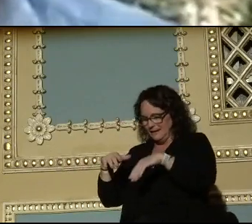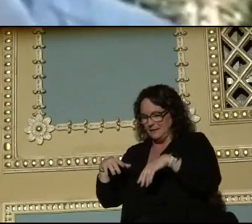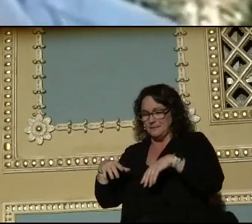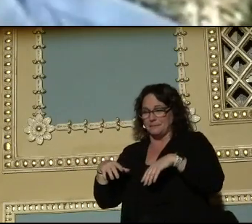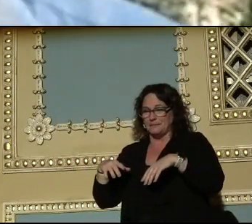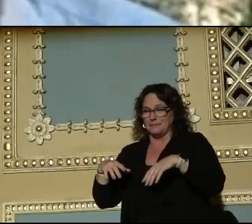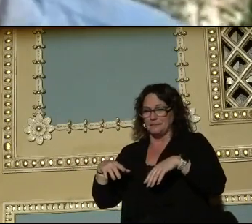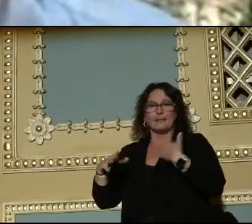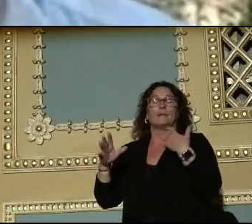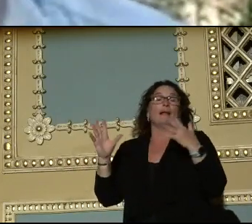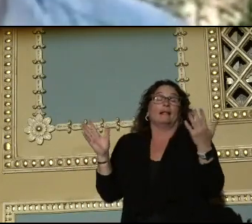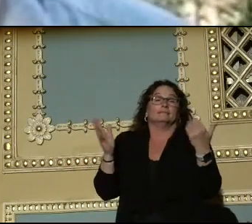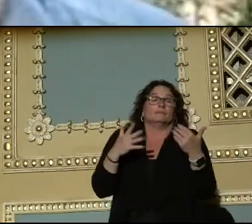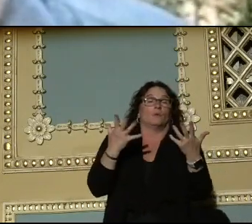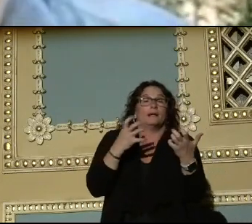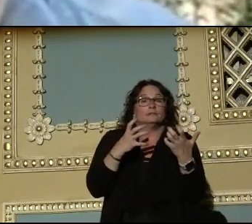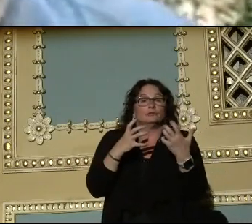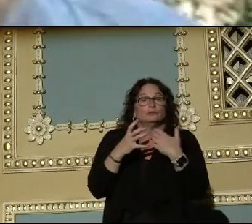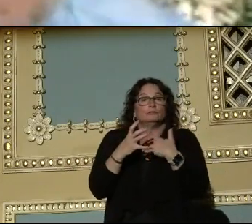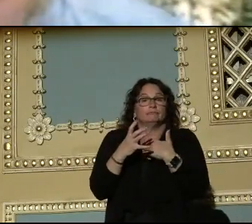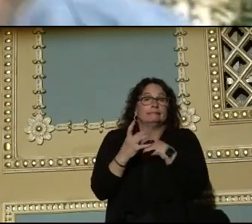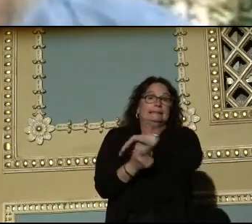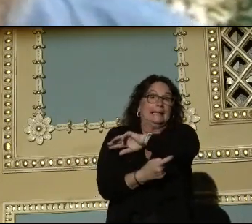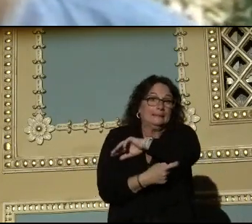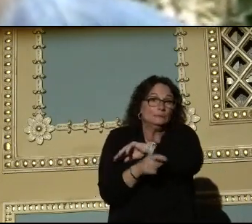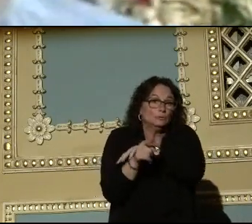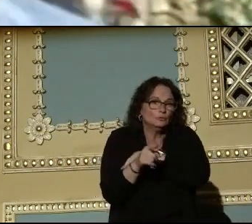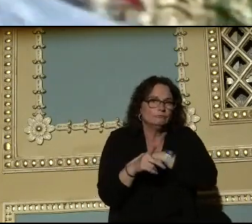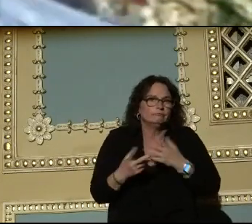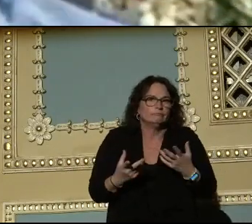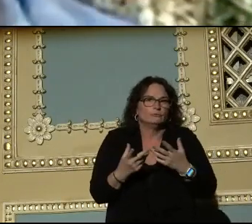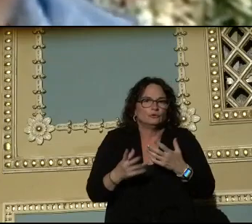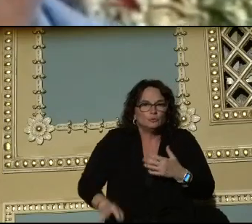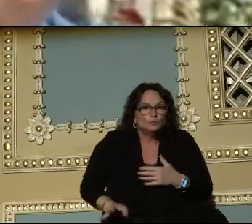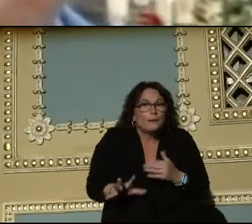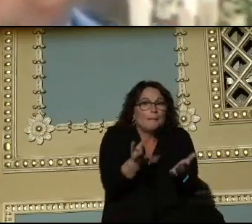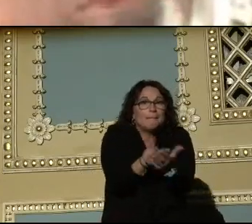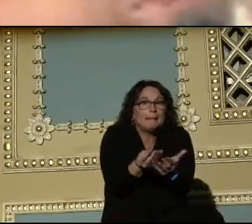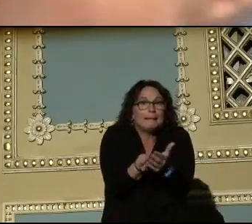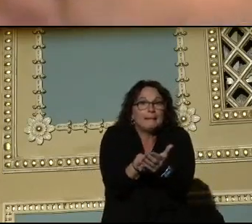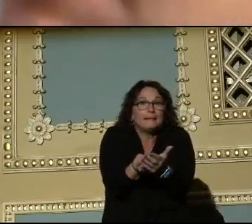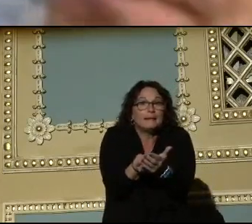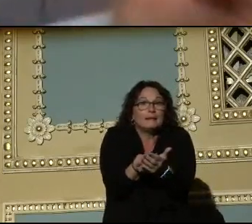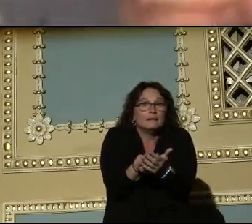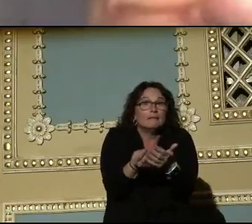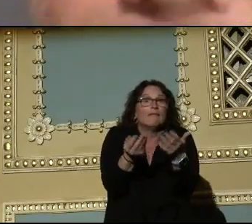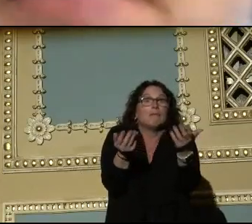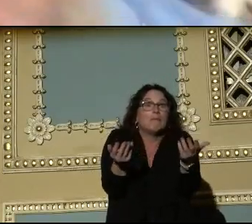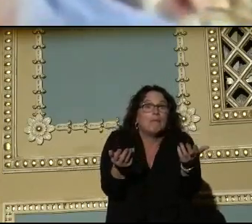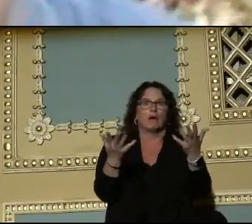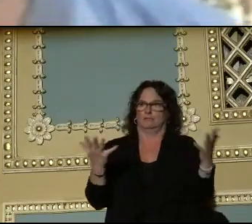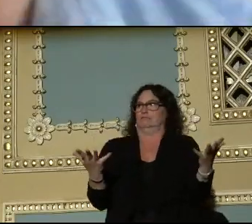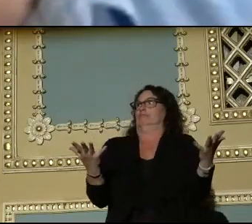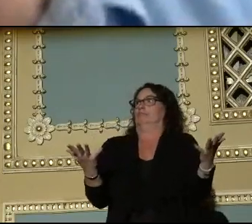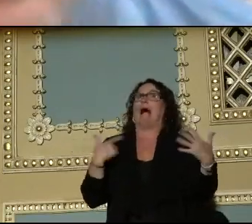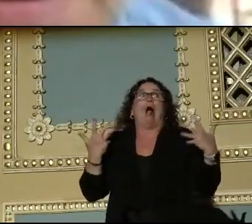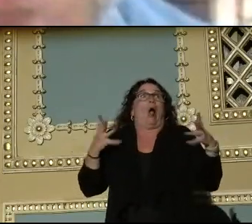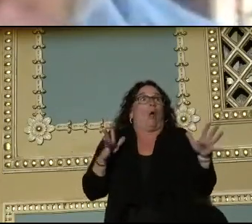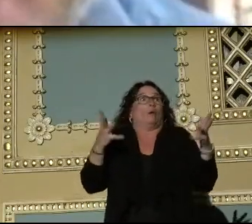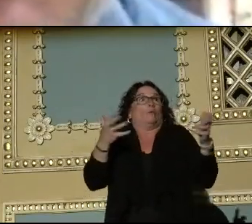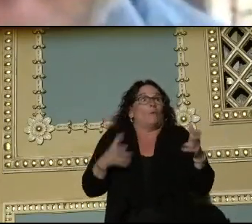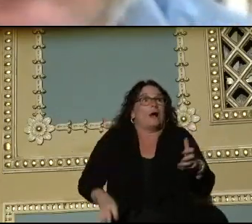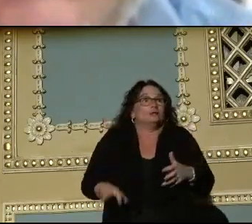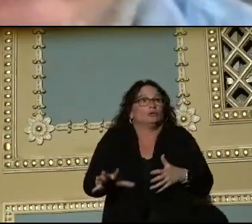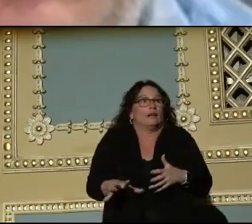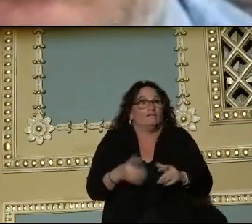just want to tempt you to donate some money to that. I already want to donate just from that. I